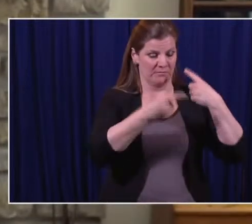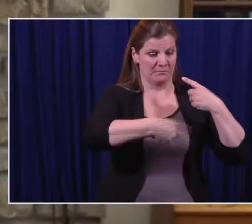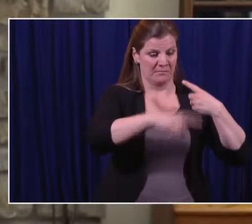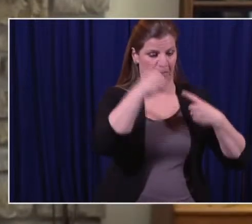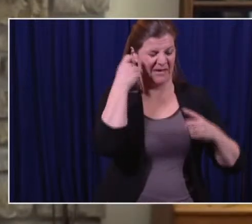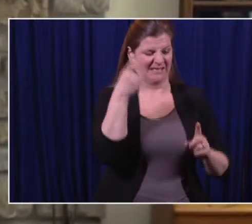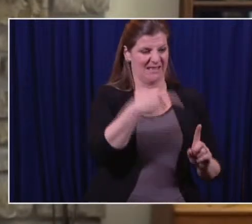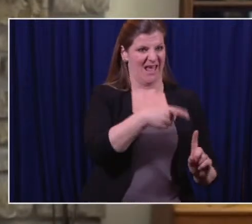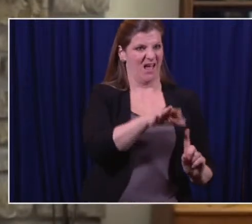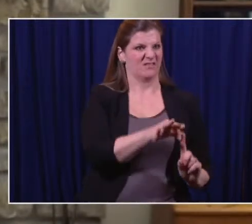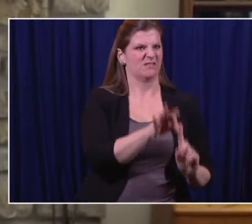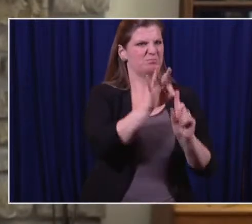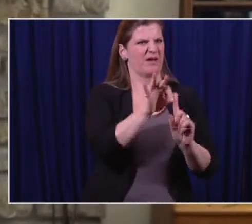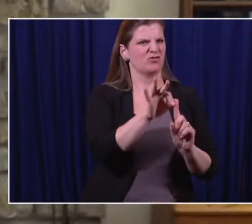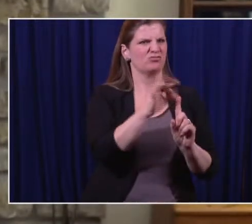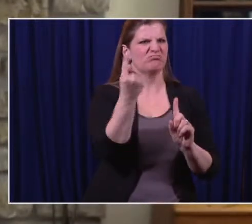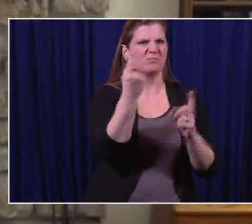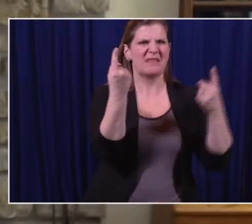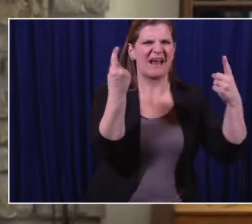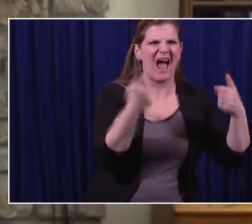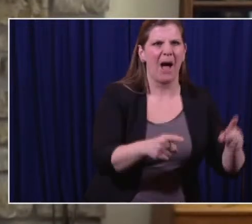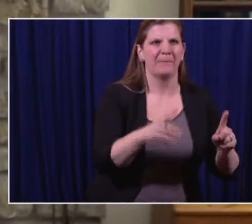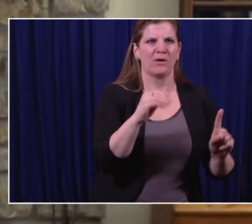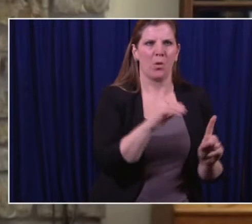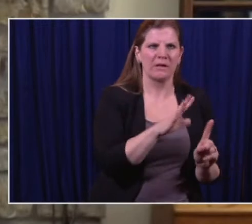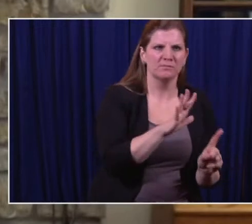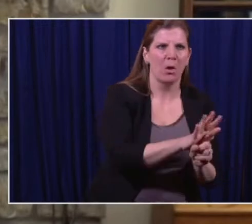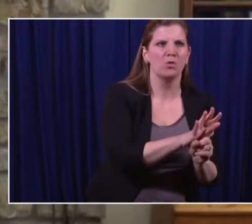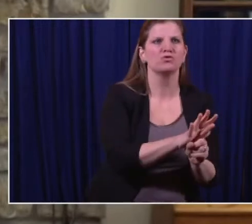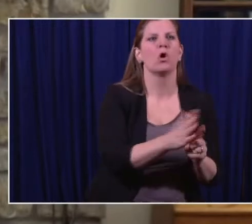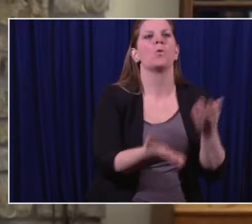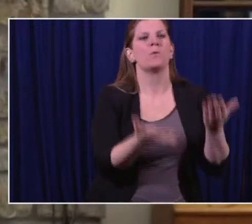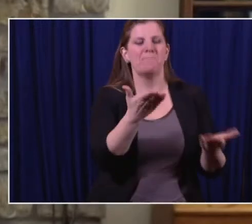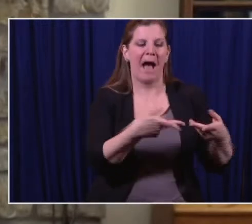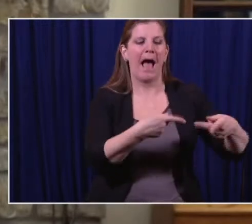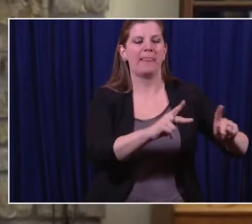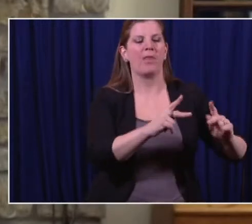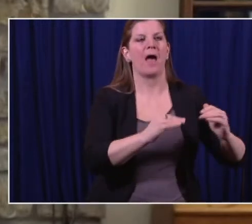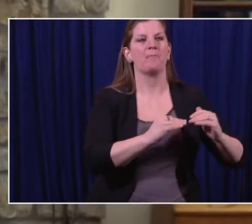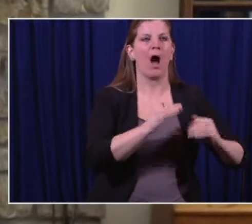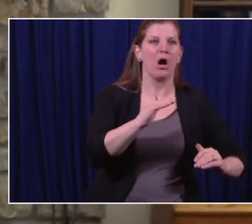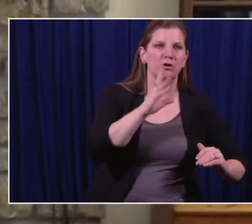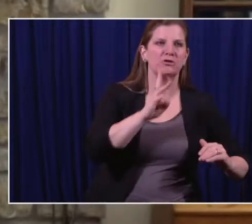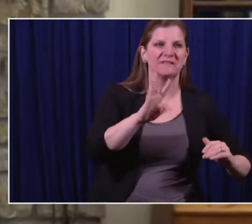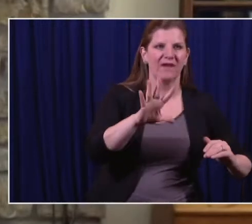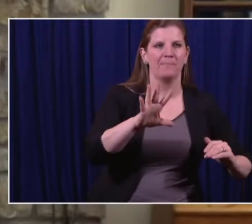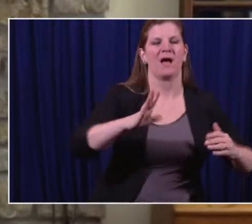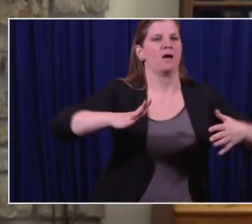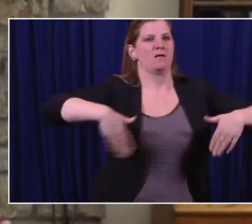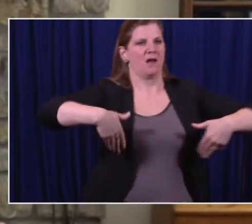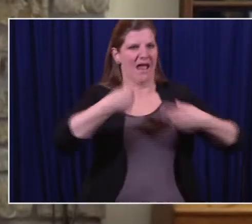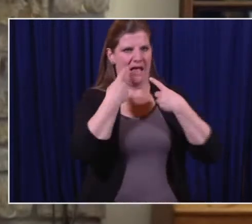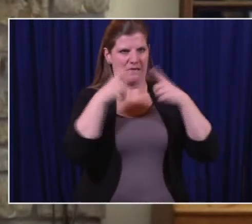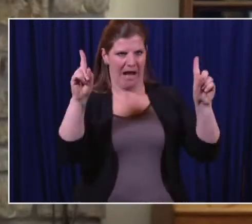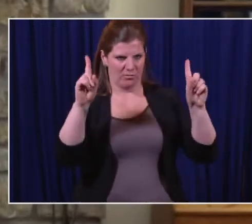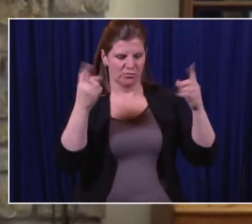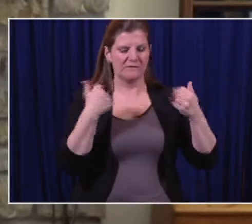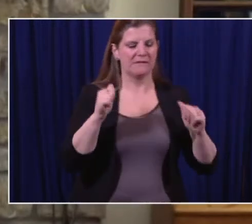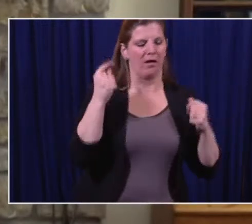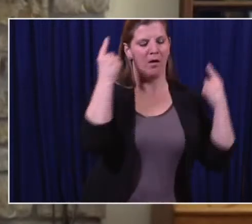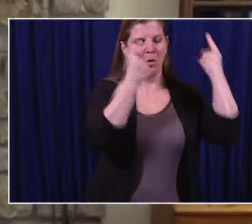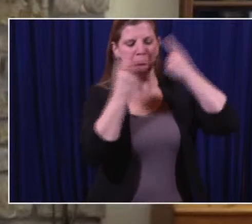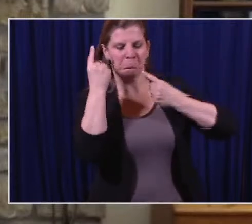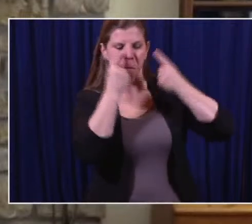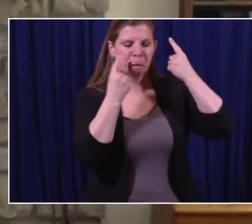may add in there once we go below 65. So we don't have anything to announce on that today. We're still looking at all the